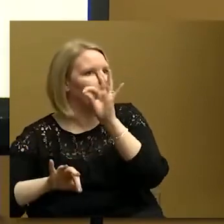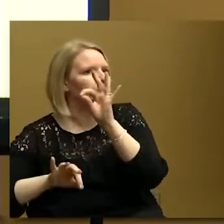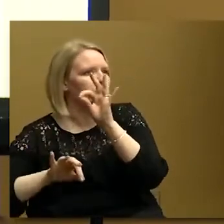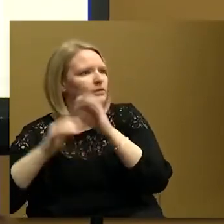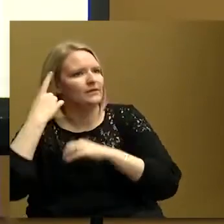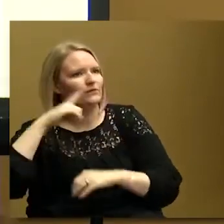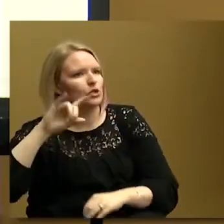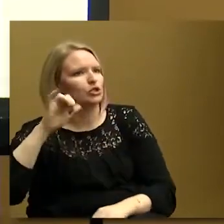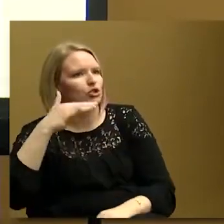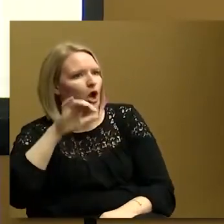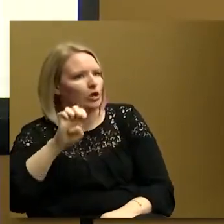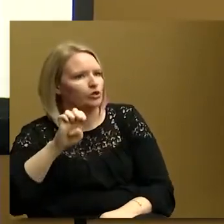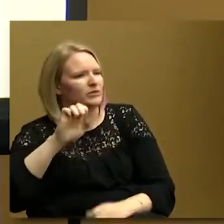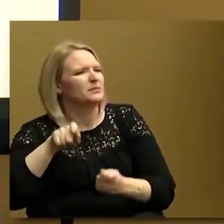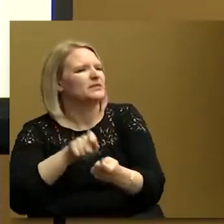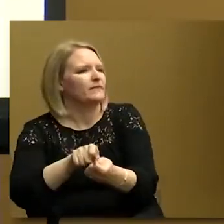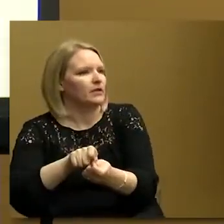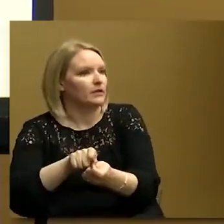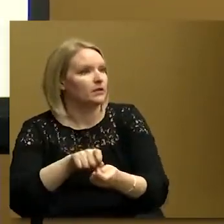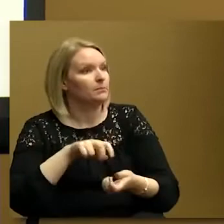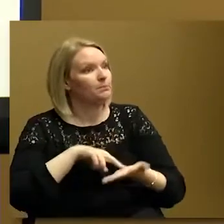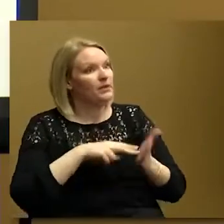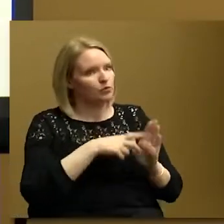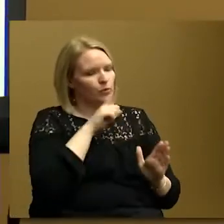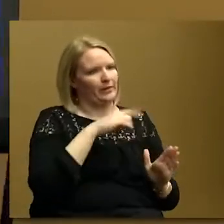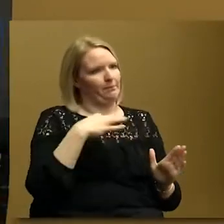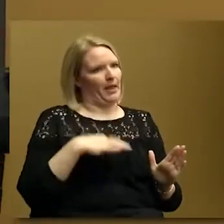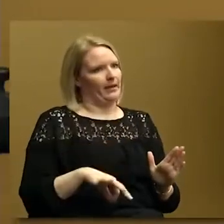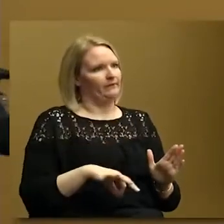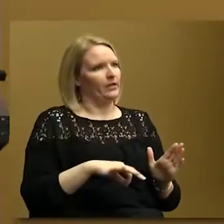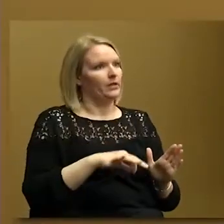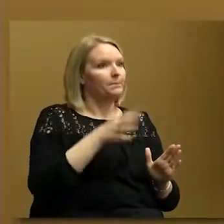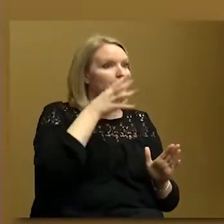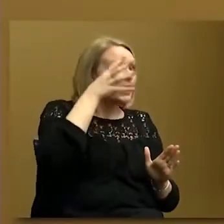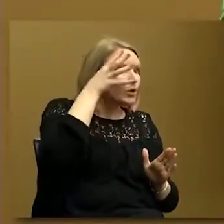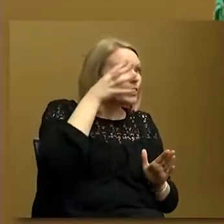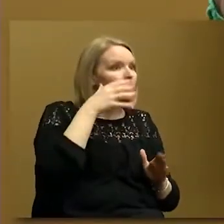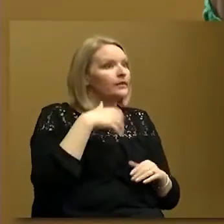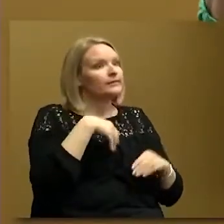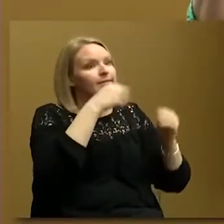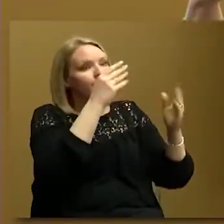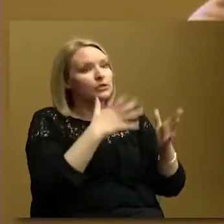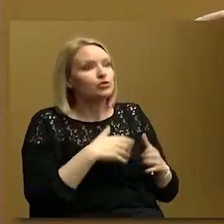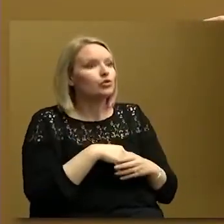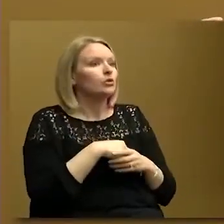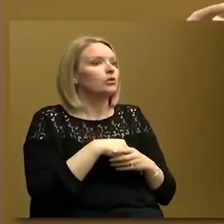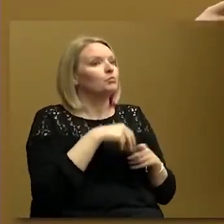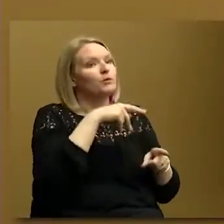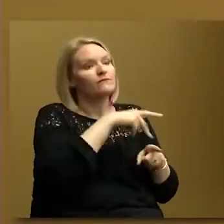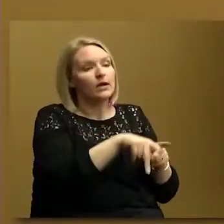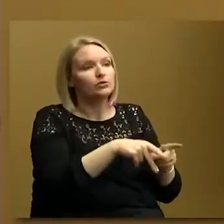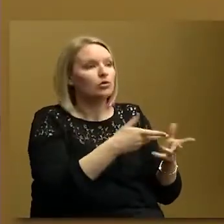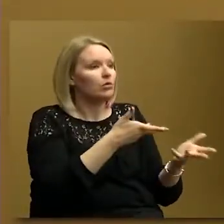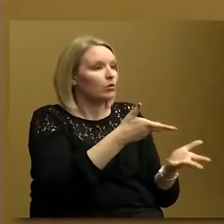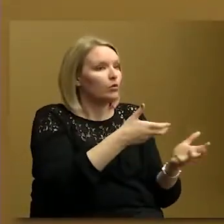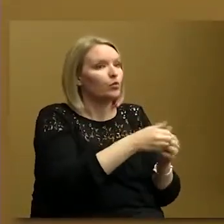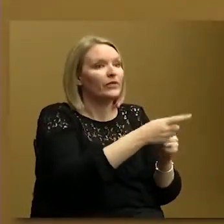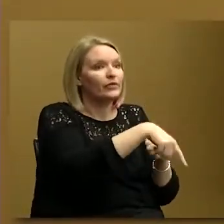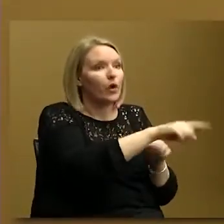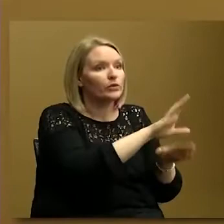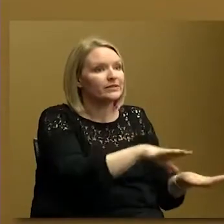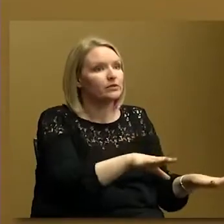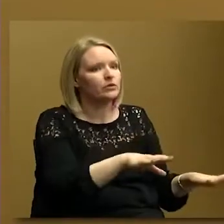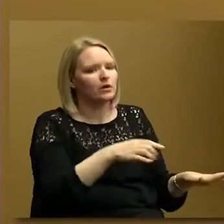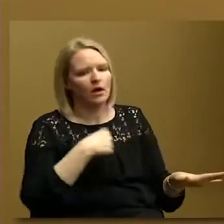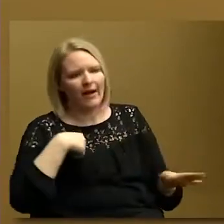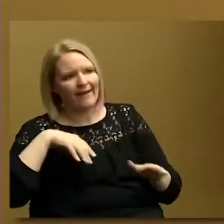Charge. So it would be beneficial as a parent, as a professional that's working with these kids,